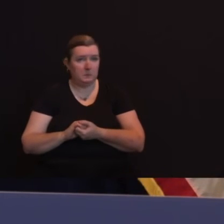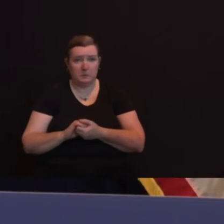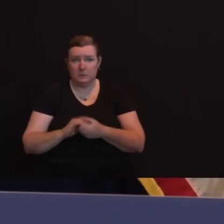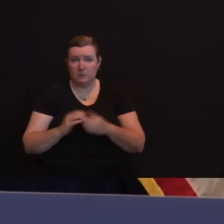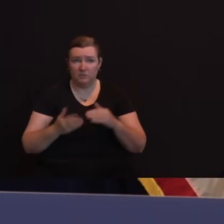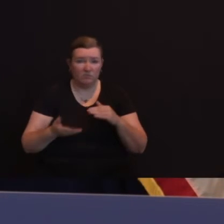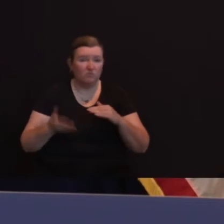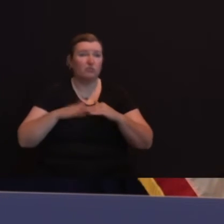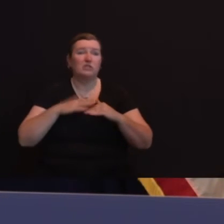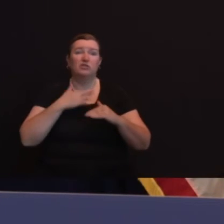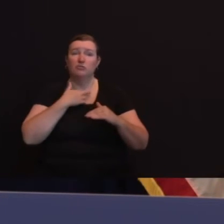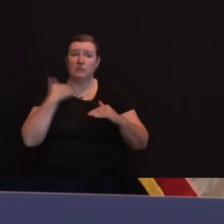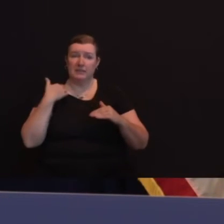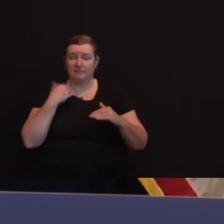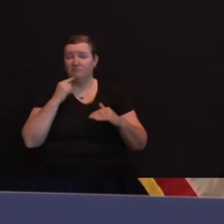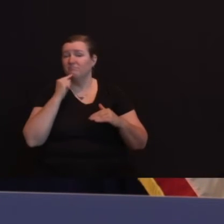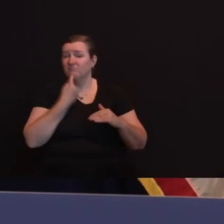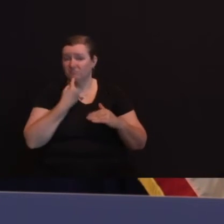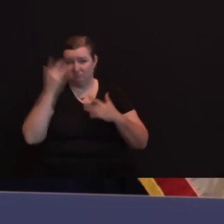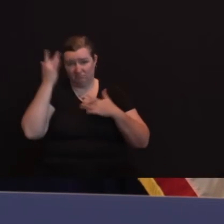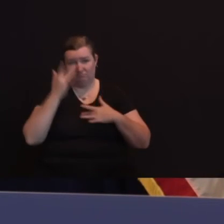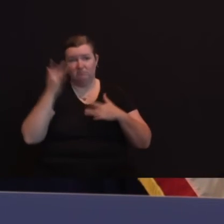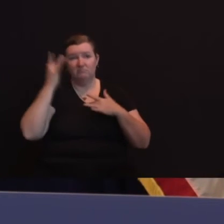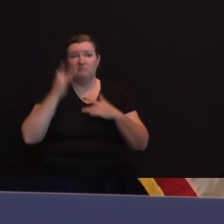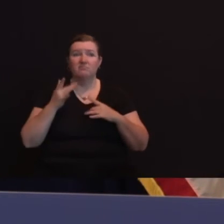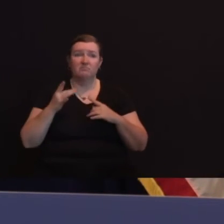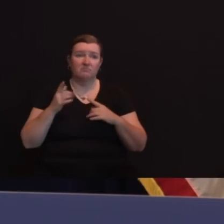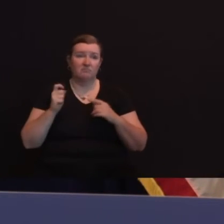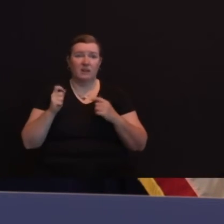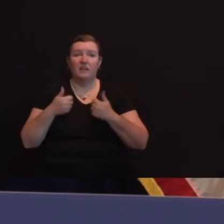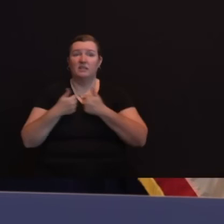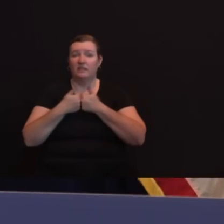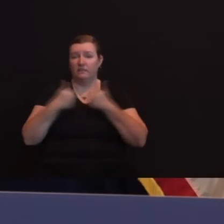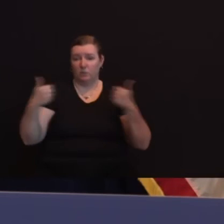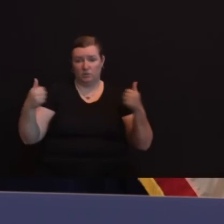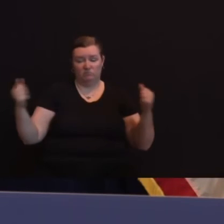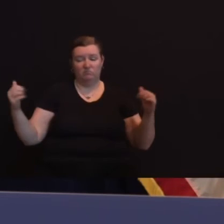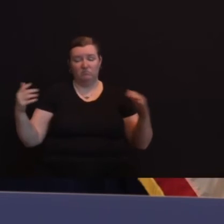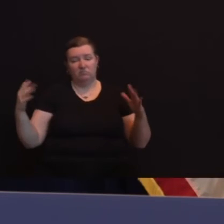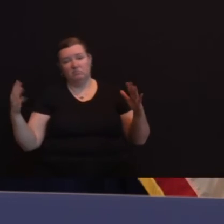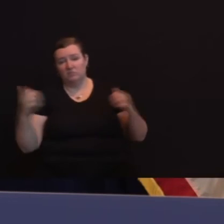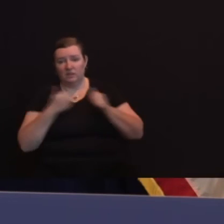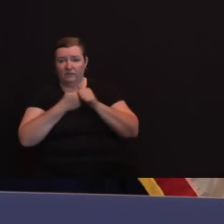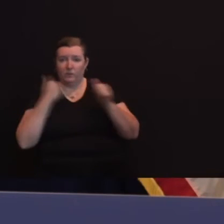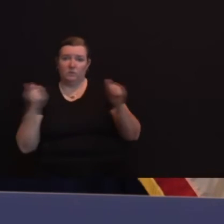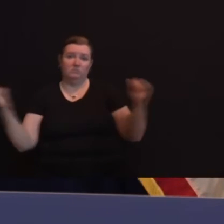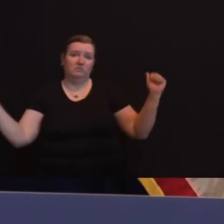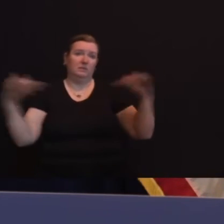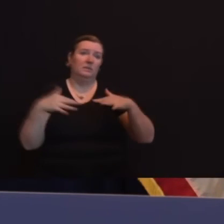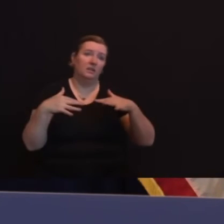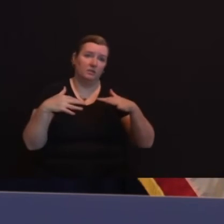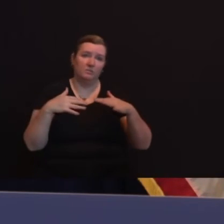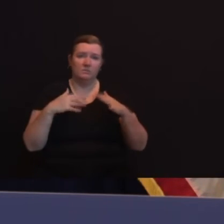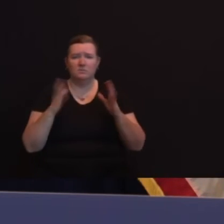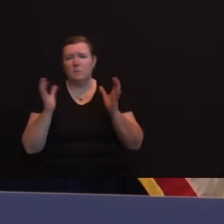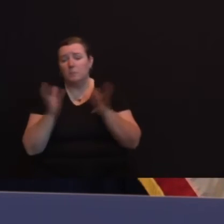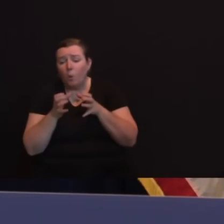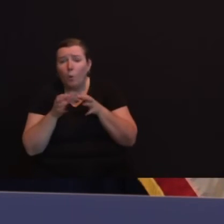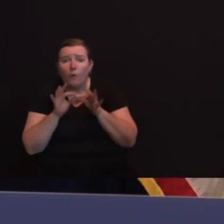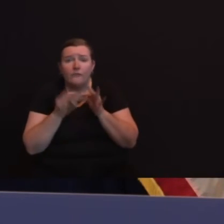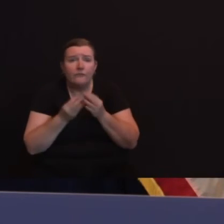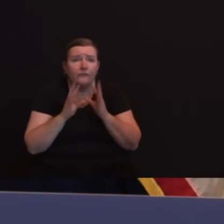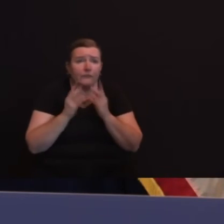COVID-19 should avoid gatherings with individuals that they don't live with. Small family gatherings are a significant driver